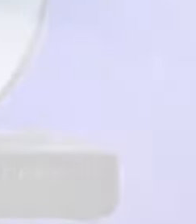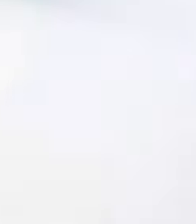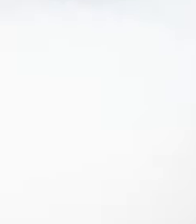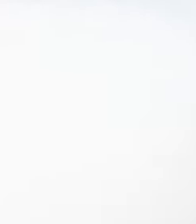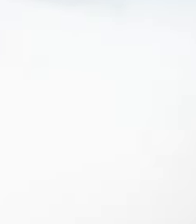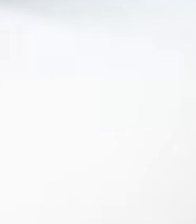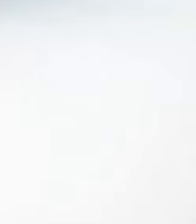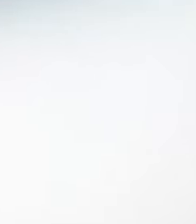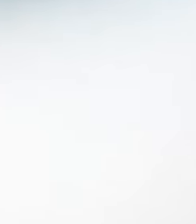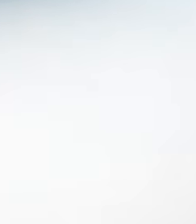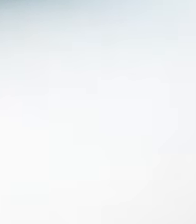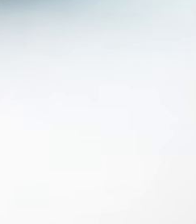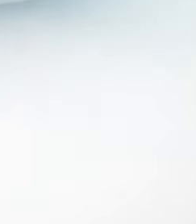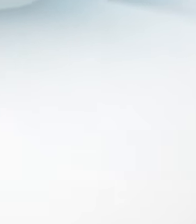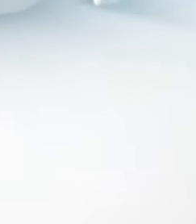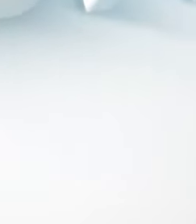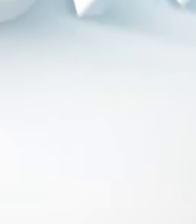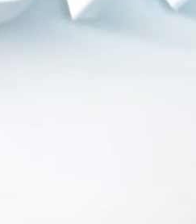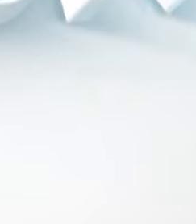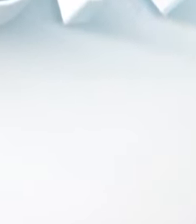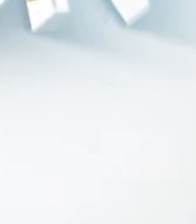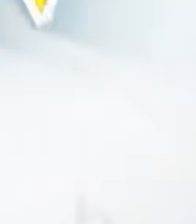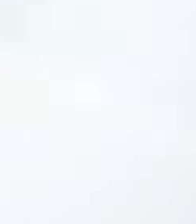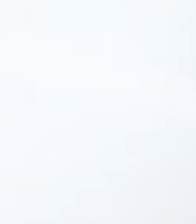Topstar. Don't miss.